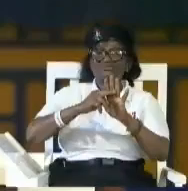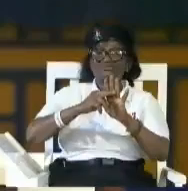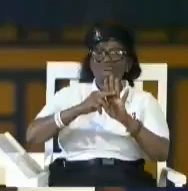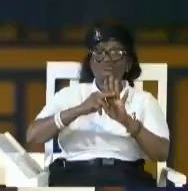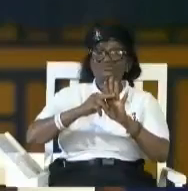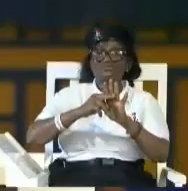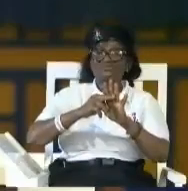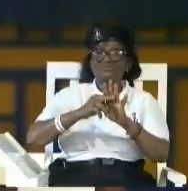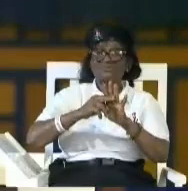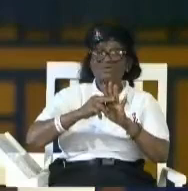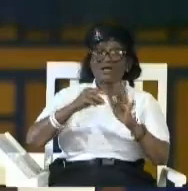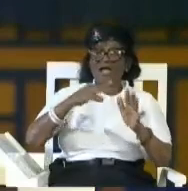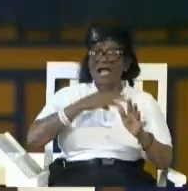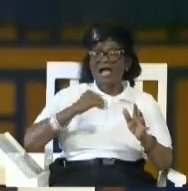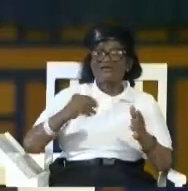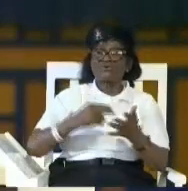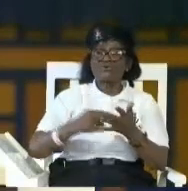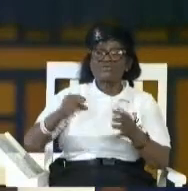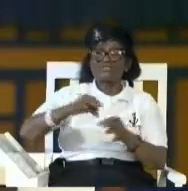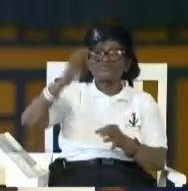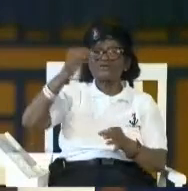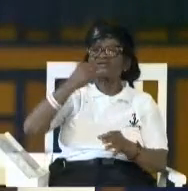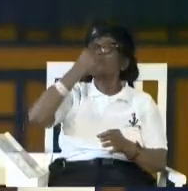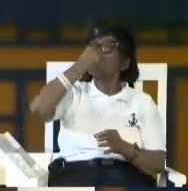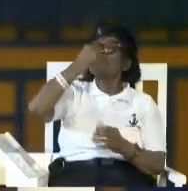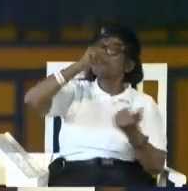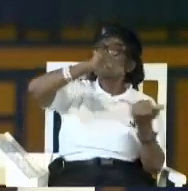and Holy Spirit baptism.